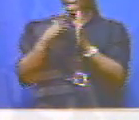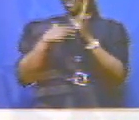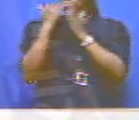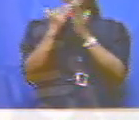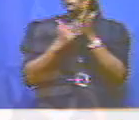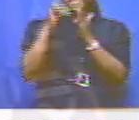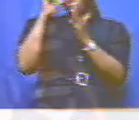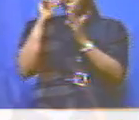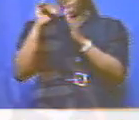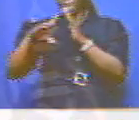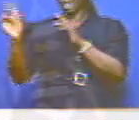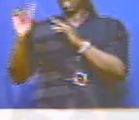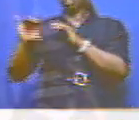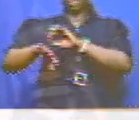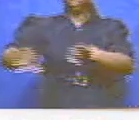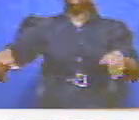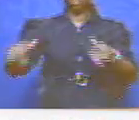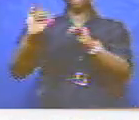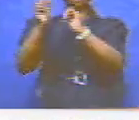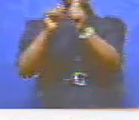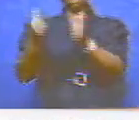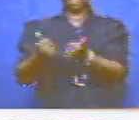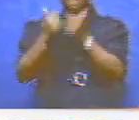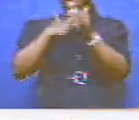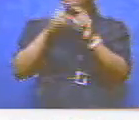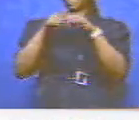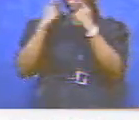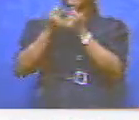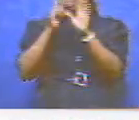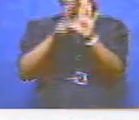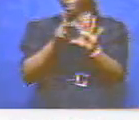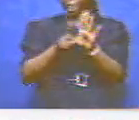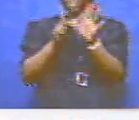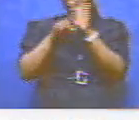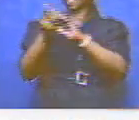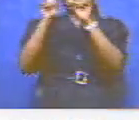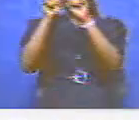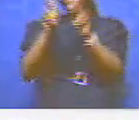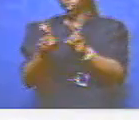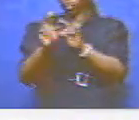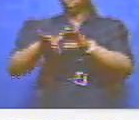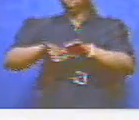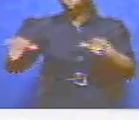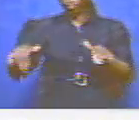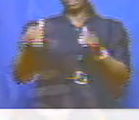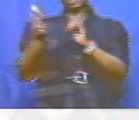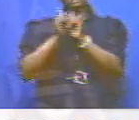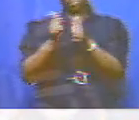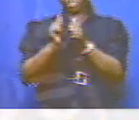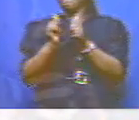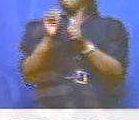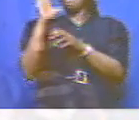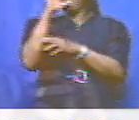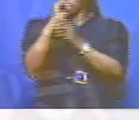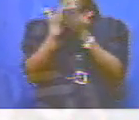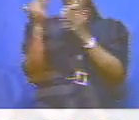Mombasa, in Nairobi, swimming competitions are taking place. Our teams are participating in international events. We've not missed any. So in that